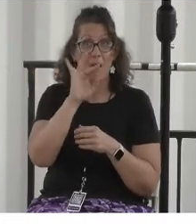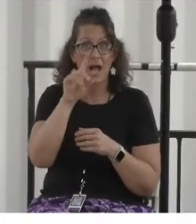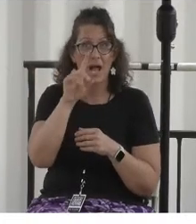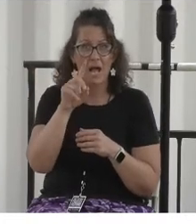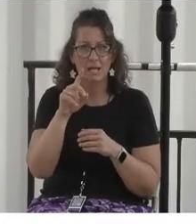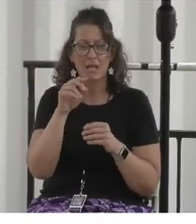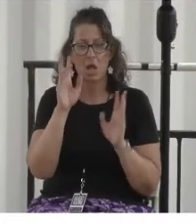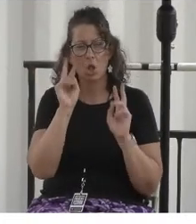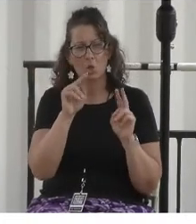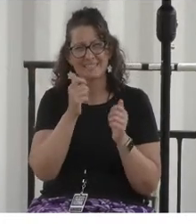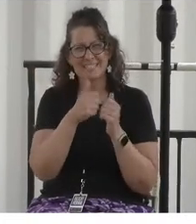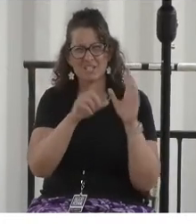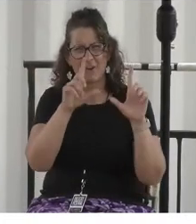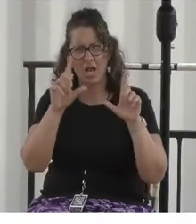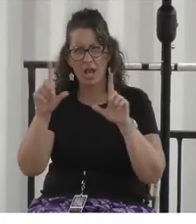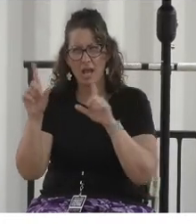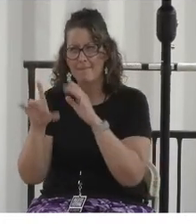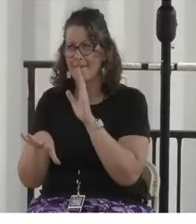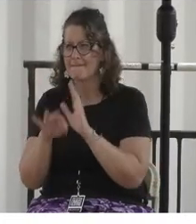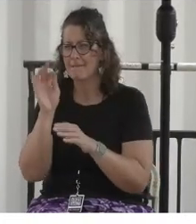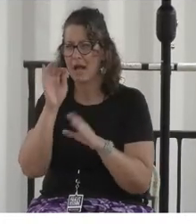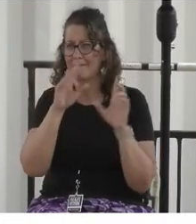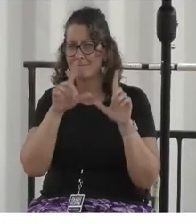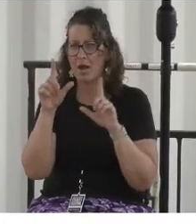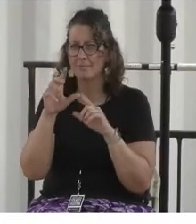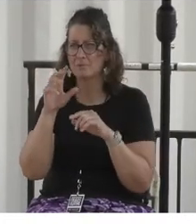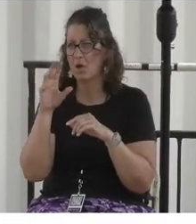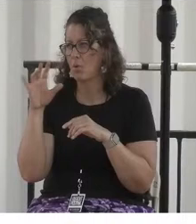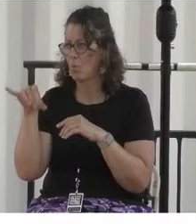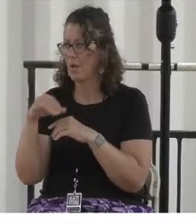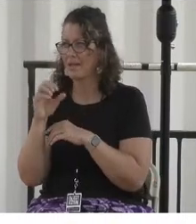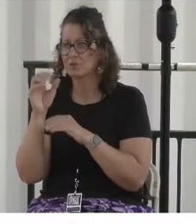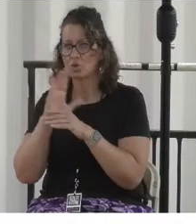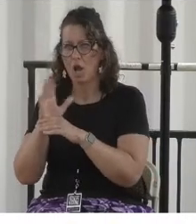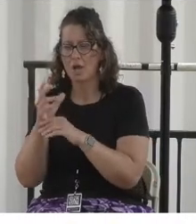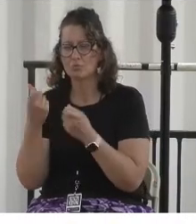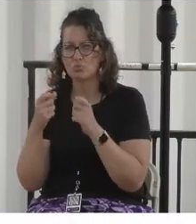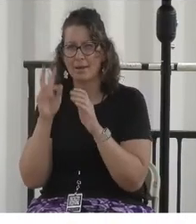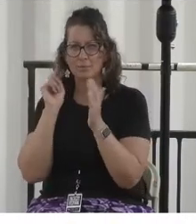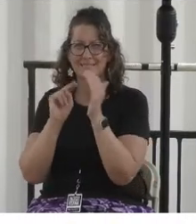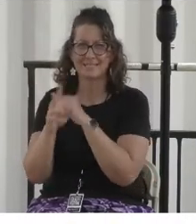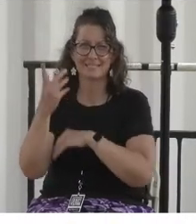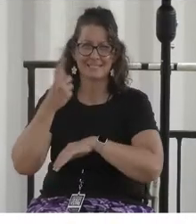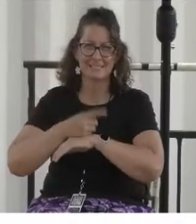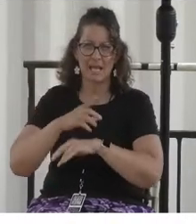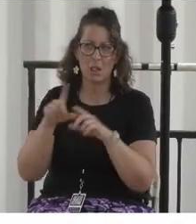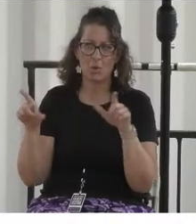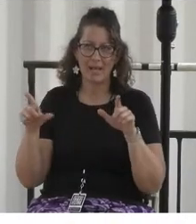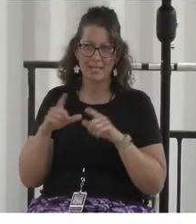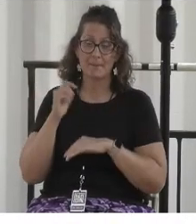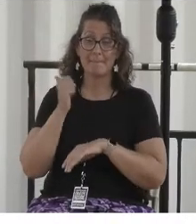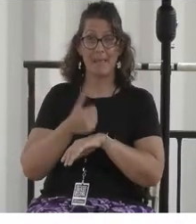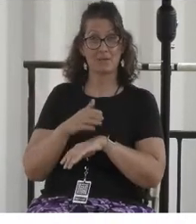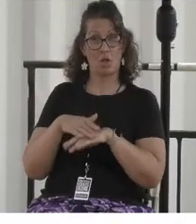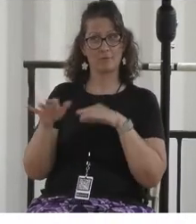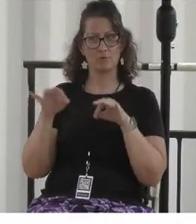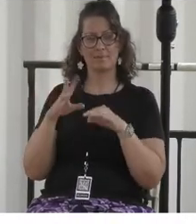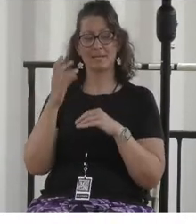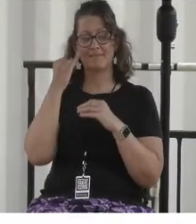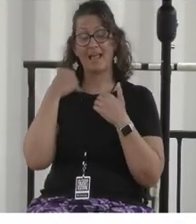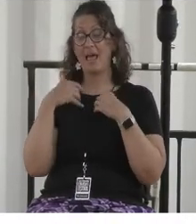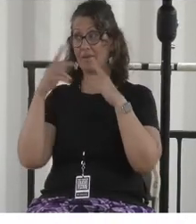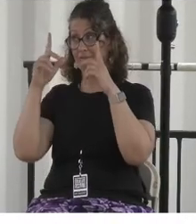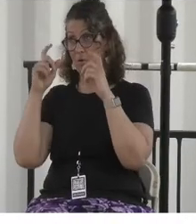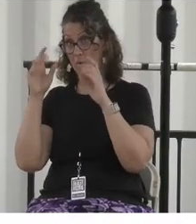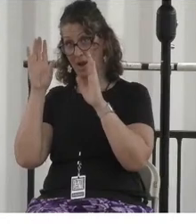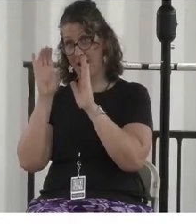different frames, finding frames of whale sharks, trying to predict the date and location based out of the description. And if it had a photograph or a frame